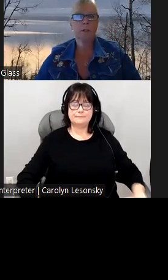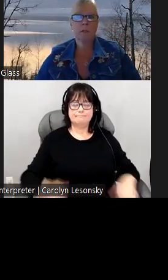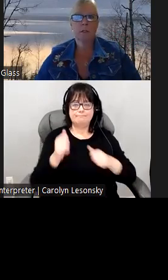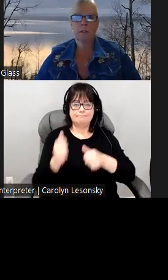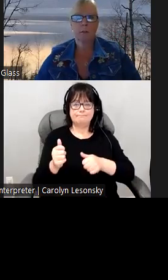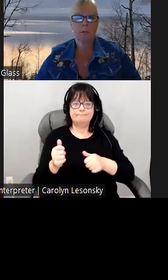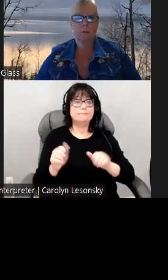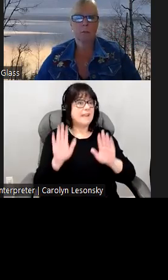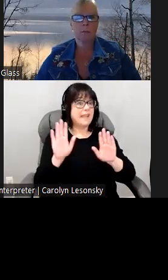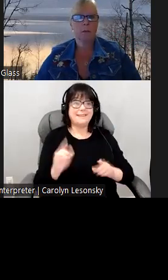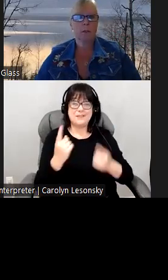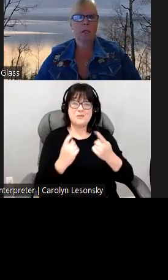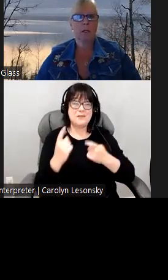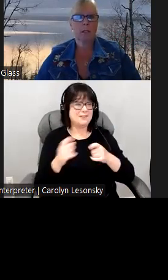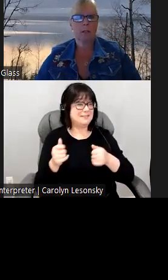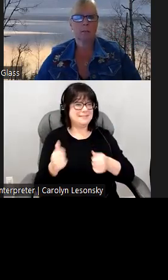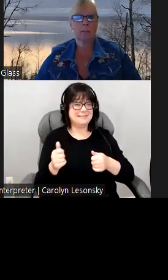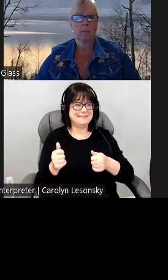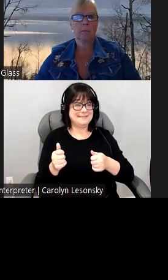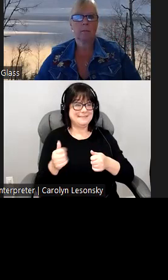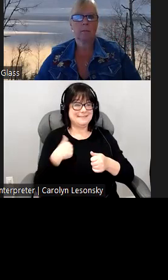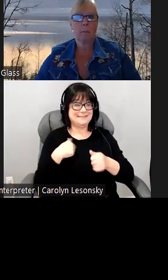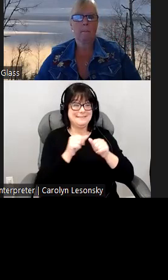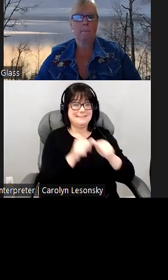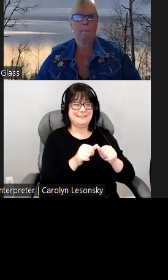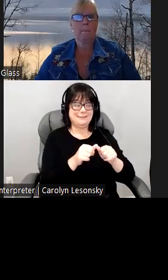Excellent questions as always. So we'll carry on here.